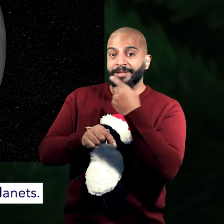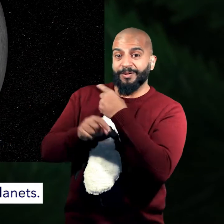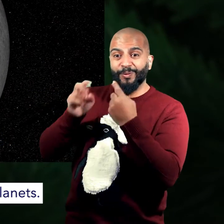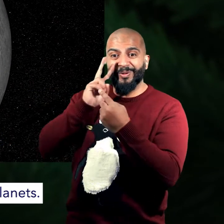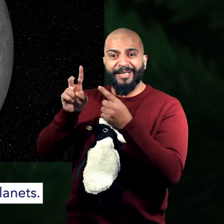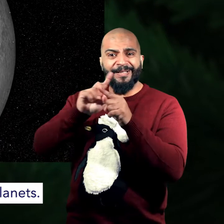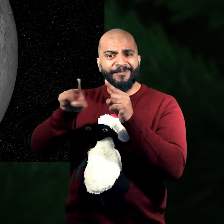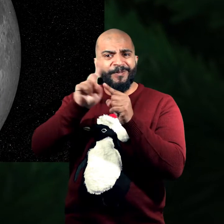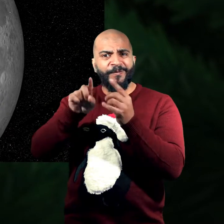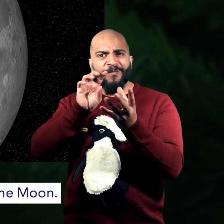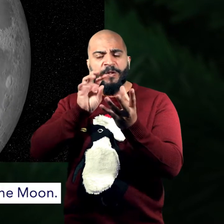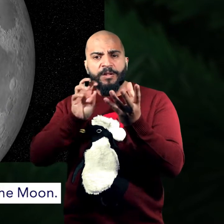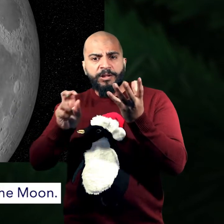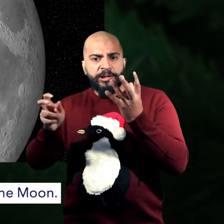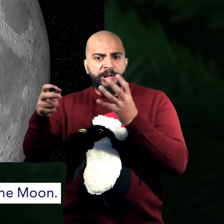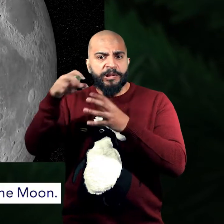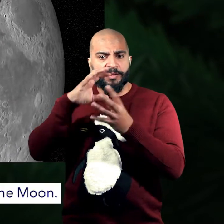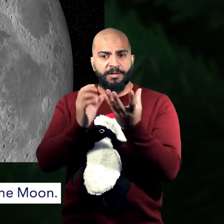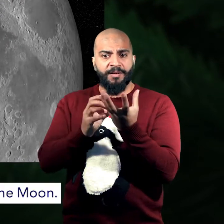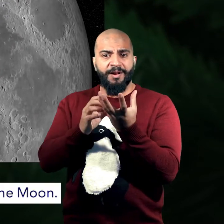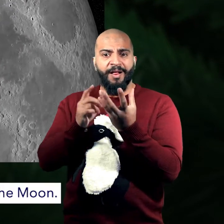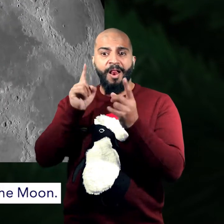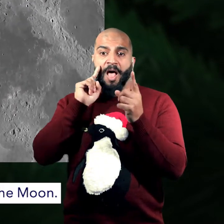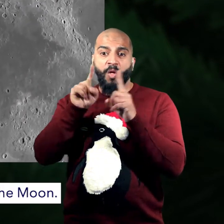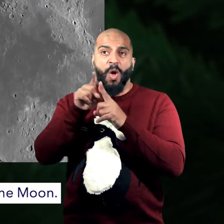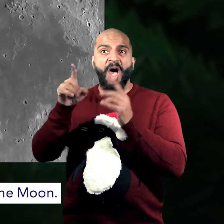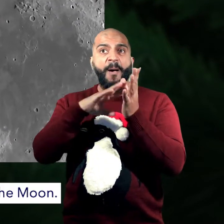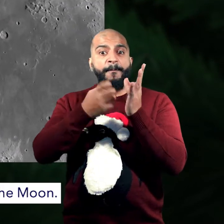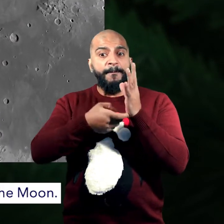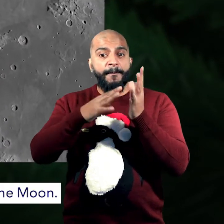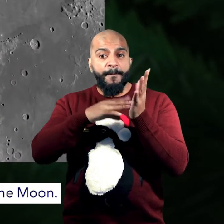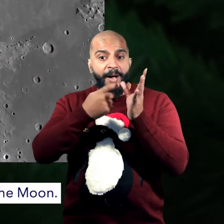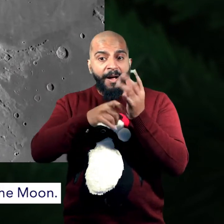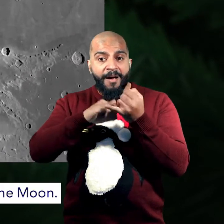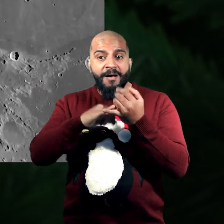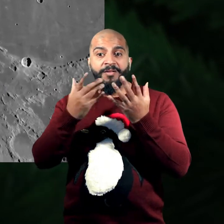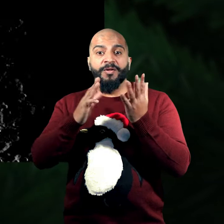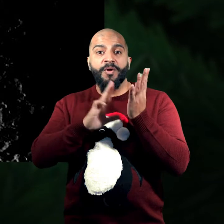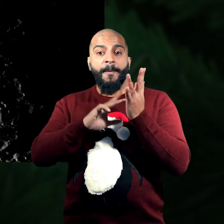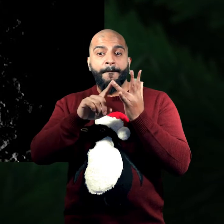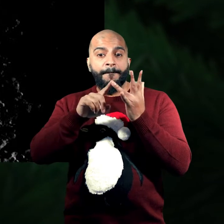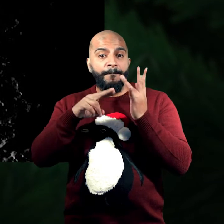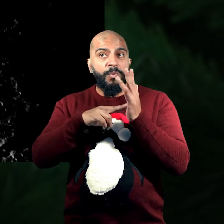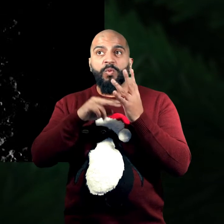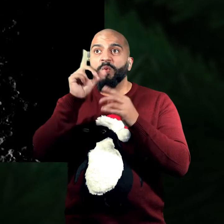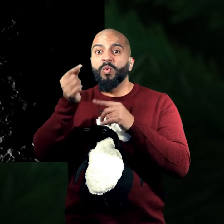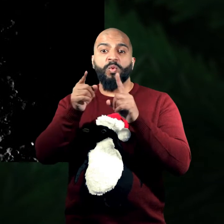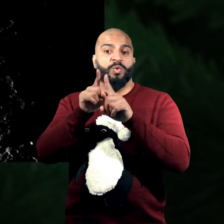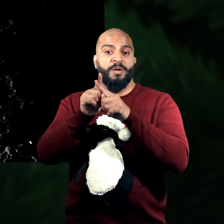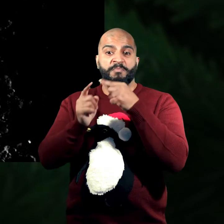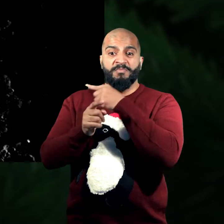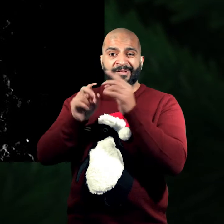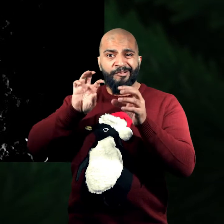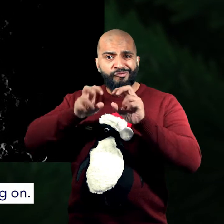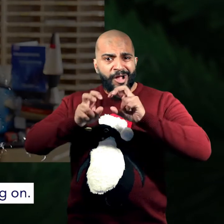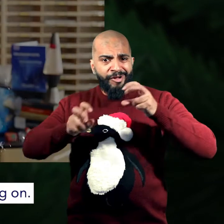craters on those planets. A bit like what you see when you look at Mars and the Moon. They have examples of craters